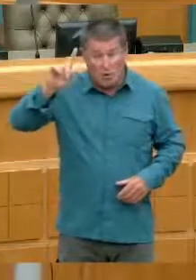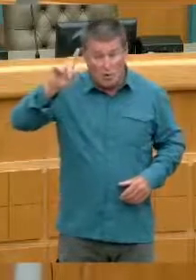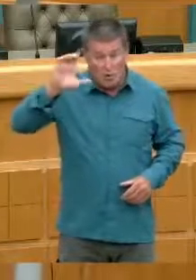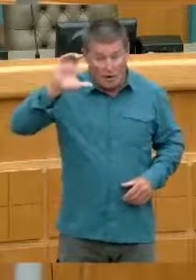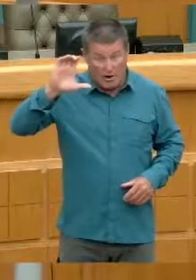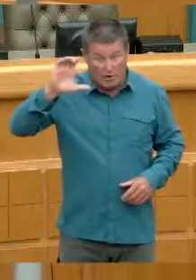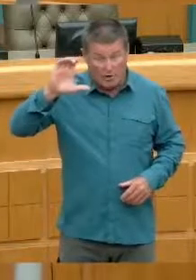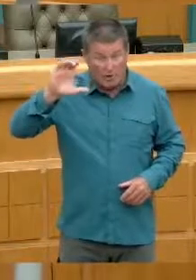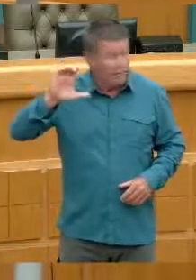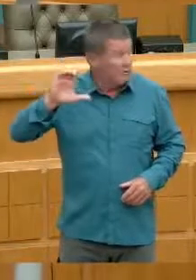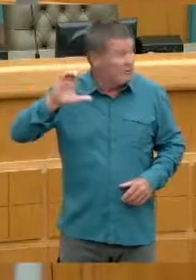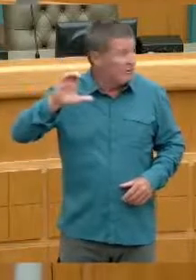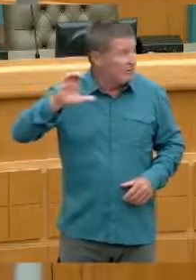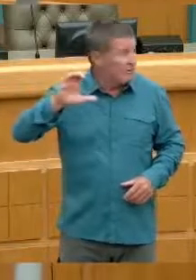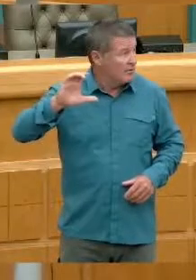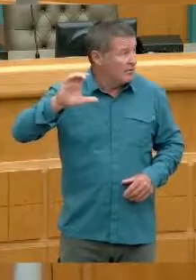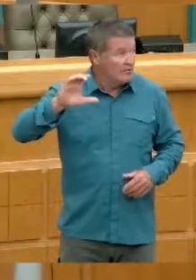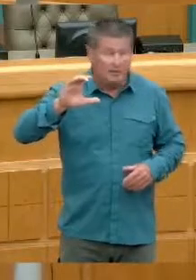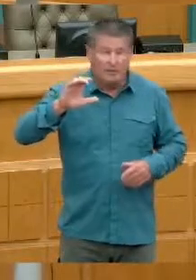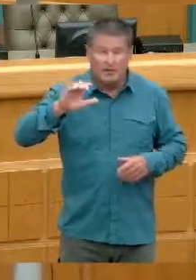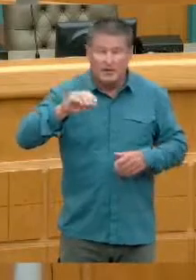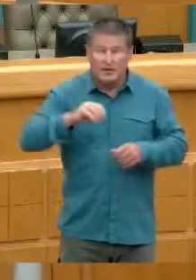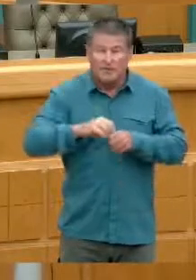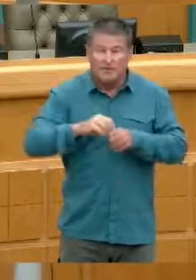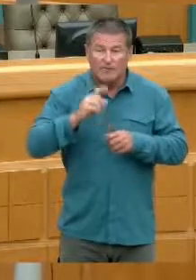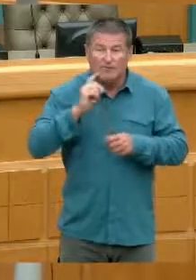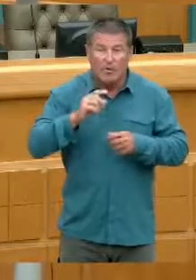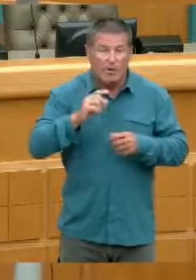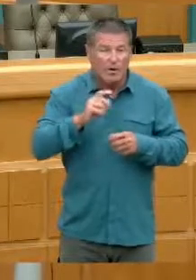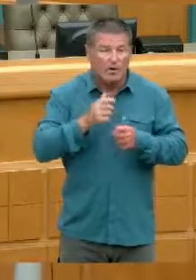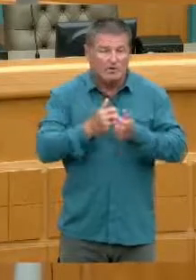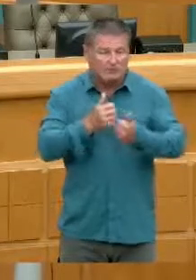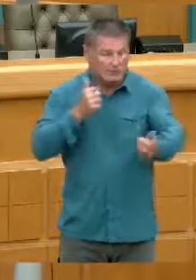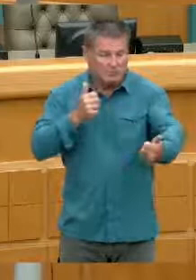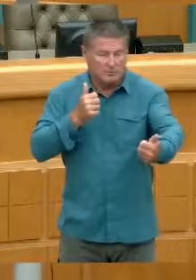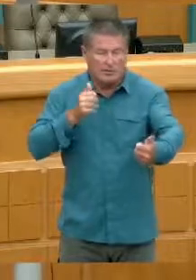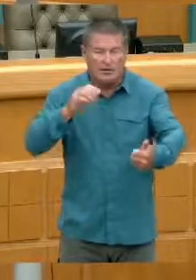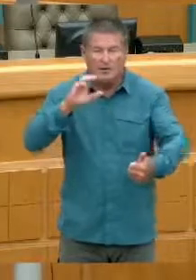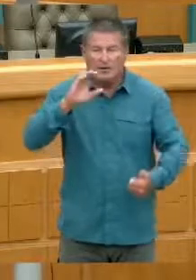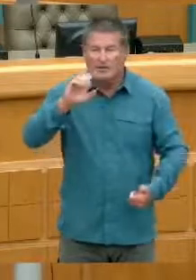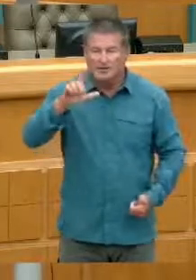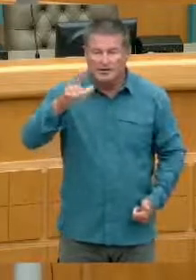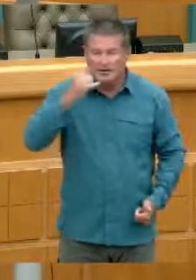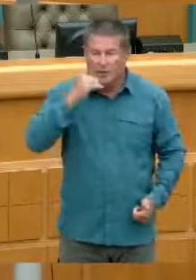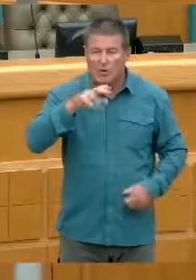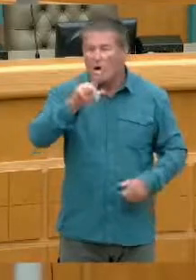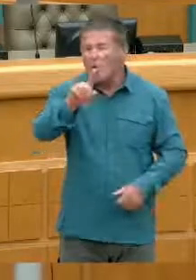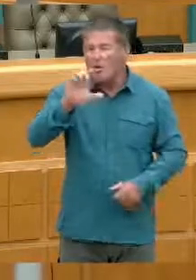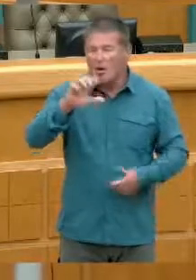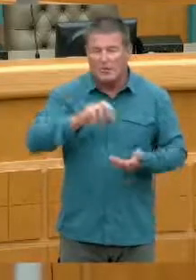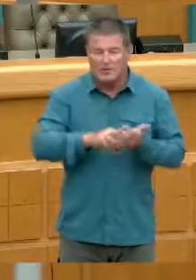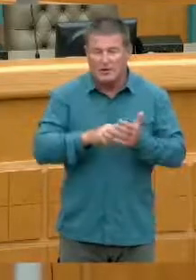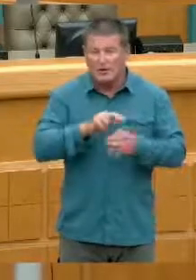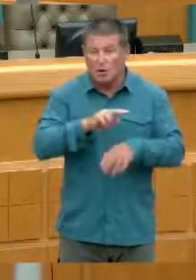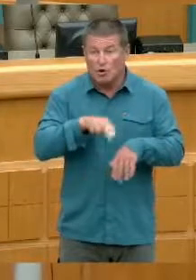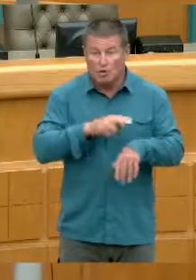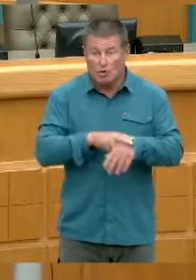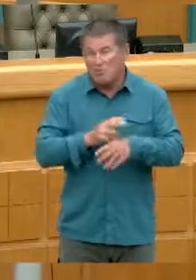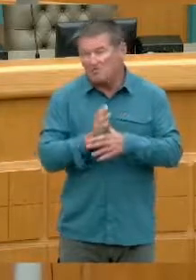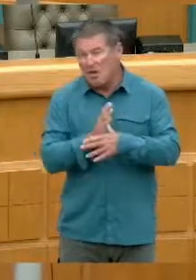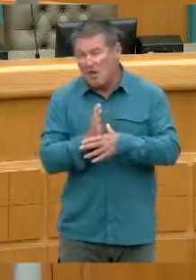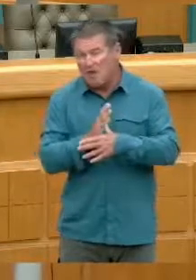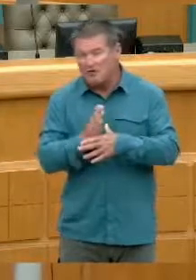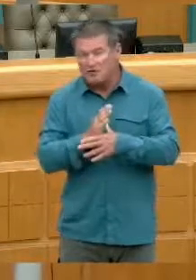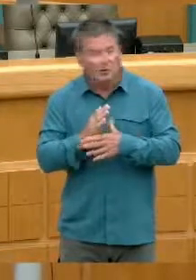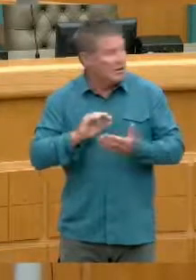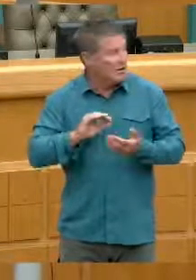our benchmark that we use in these social distancing cell phone metrics. So 100 means normal. This was the average activity that